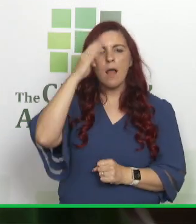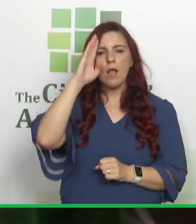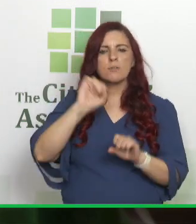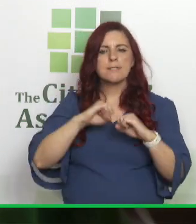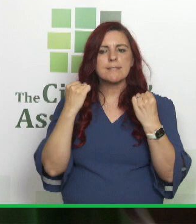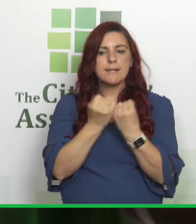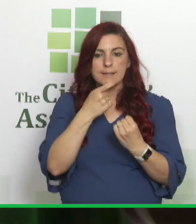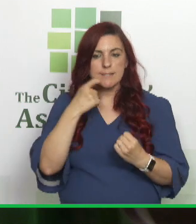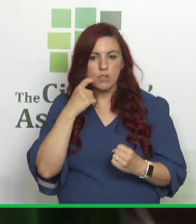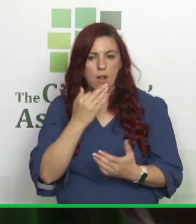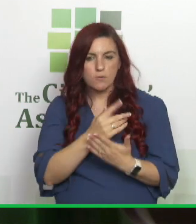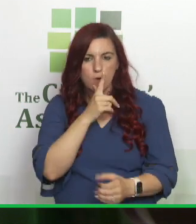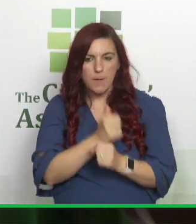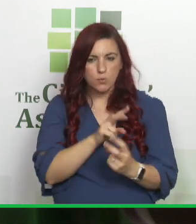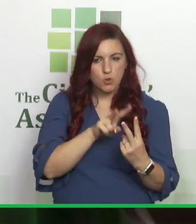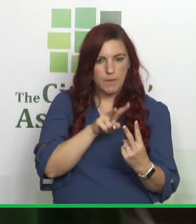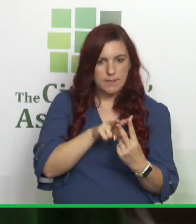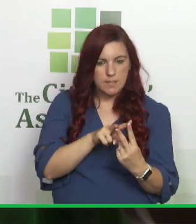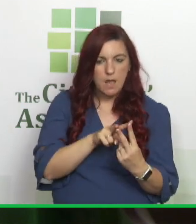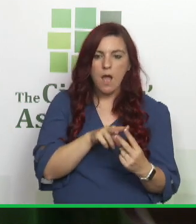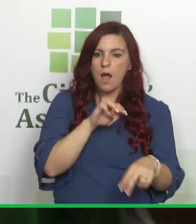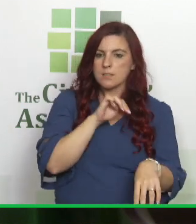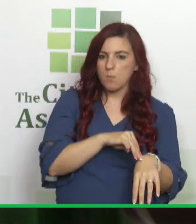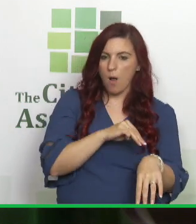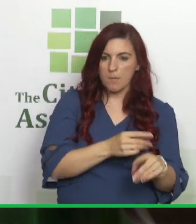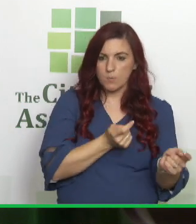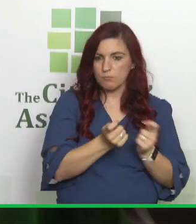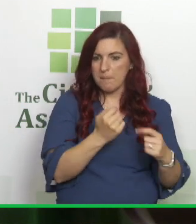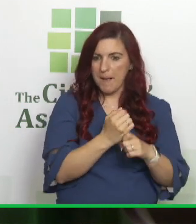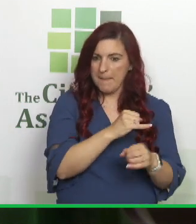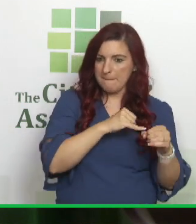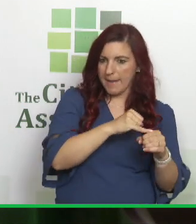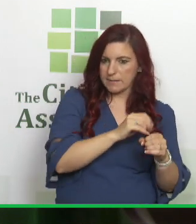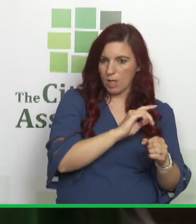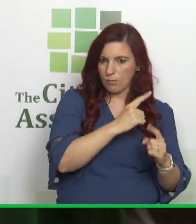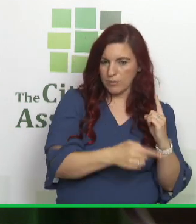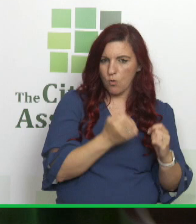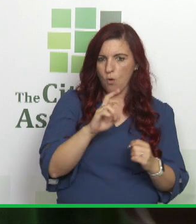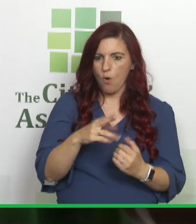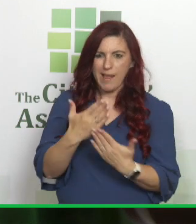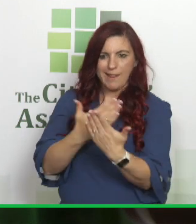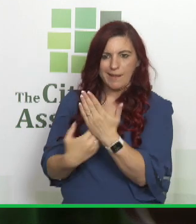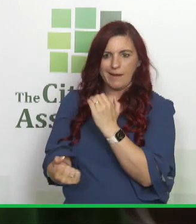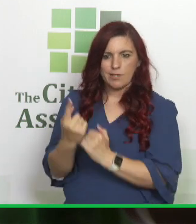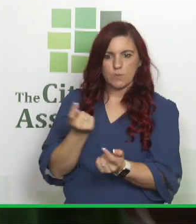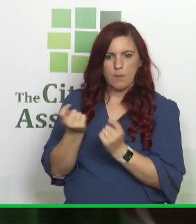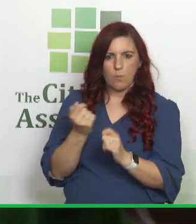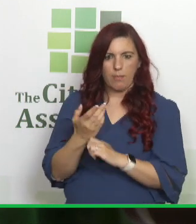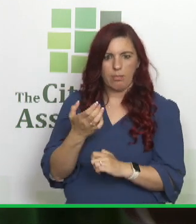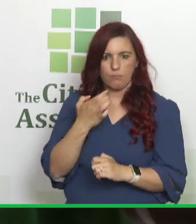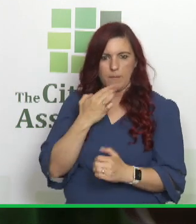two contexts: as a problem to be treated by medical professions, or as a legal issue to be dealt with by the criminal justice